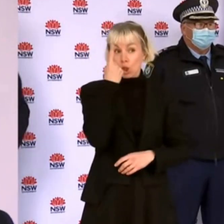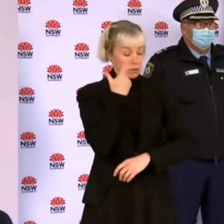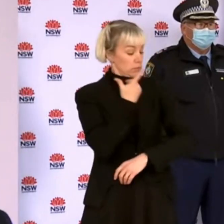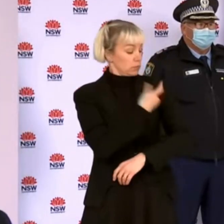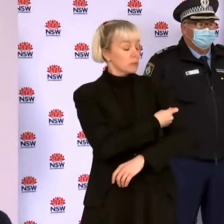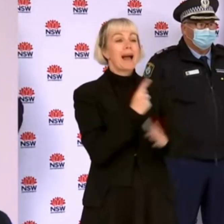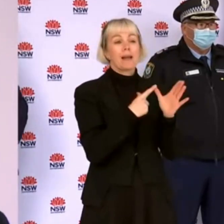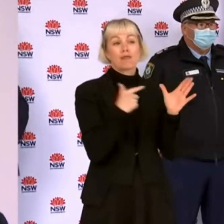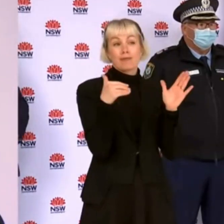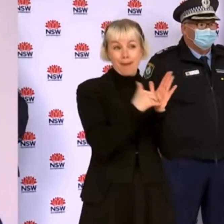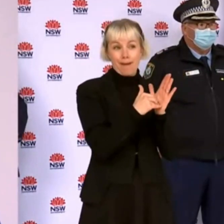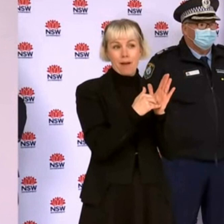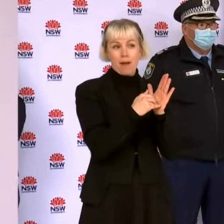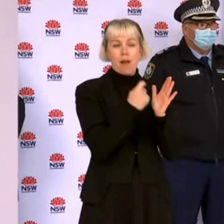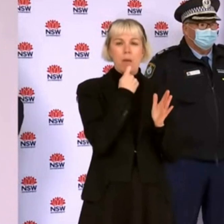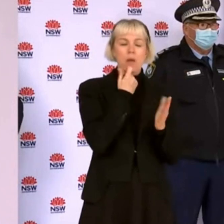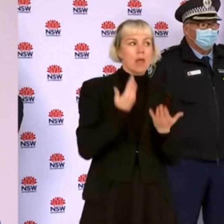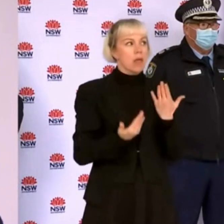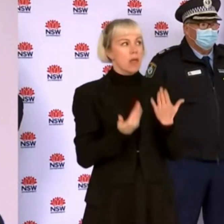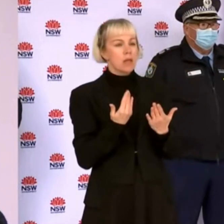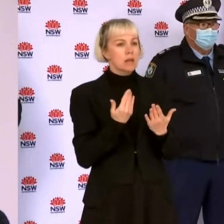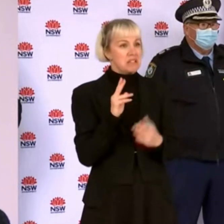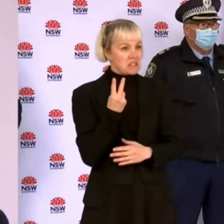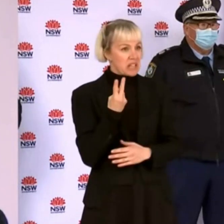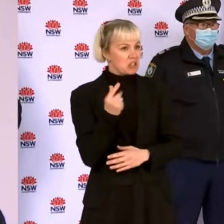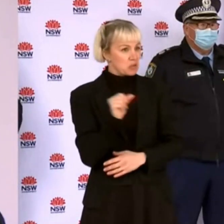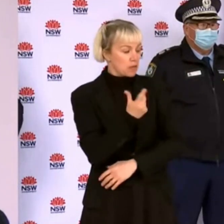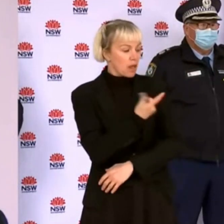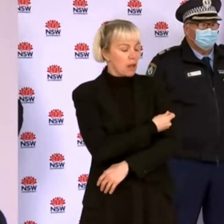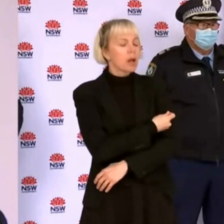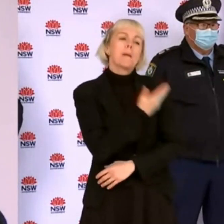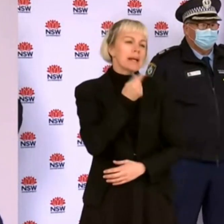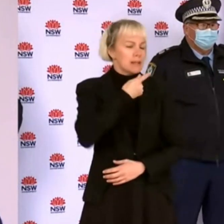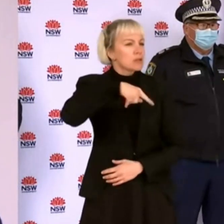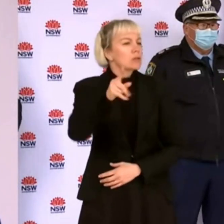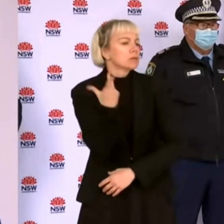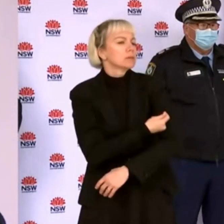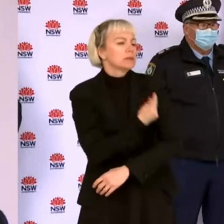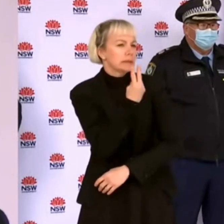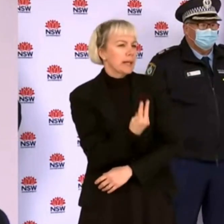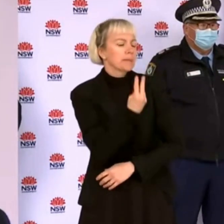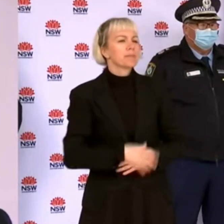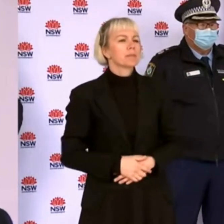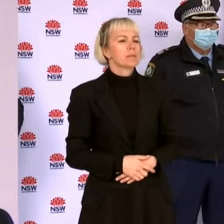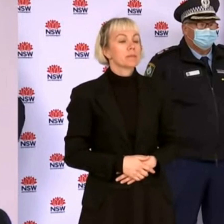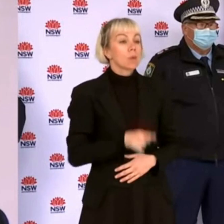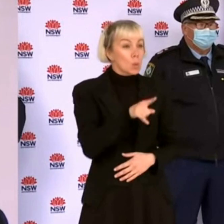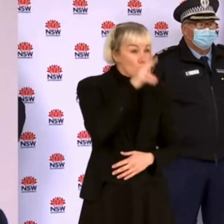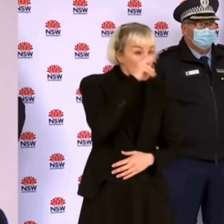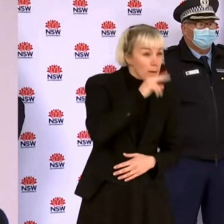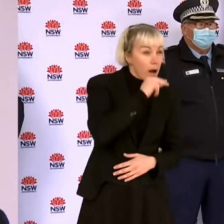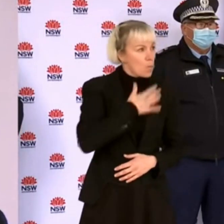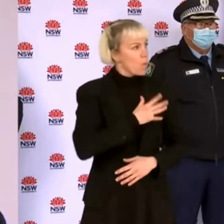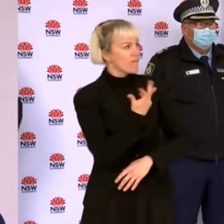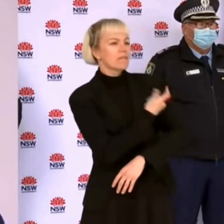go and get your second jab. And if you're younger than 60 and want the AstraZeneca, please go to your GP and get the